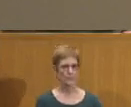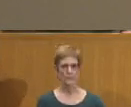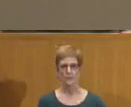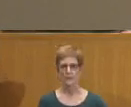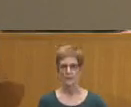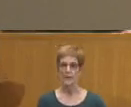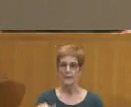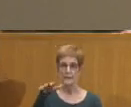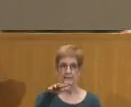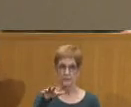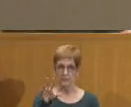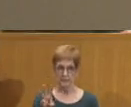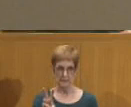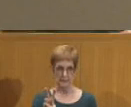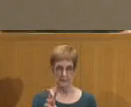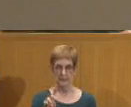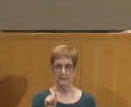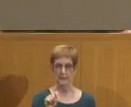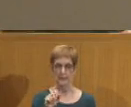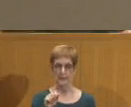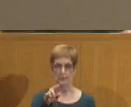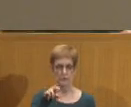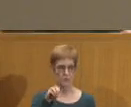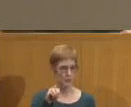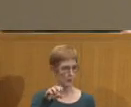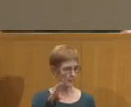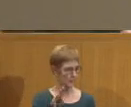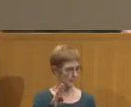9,686 votes. Jacob